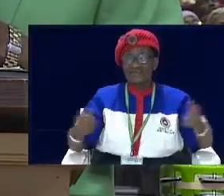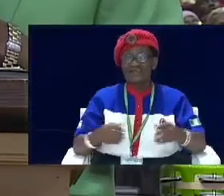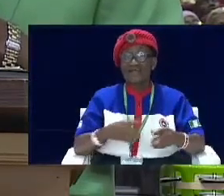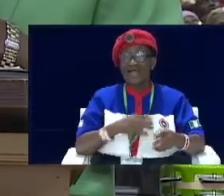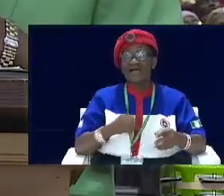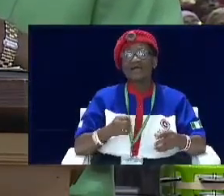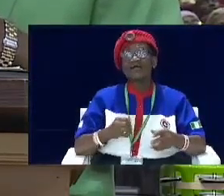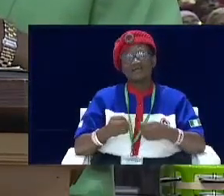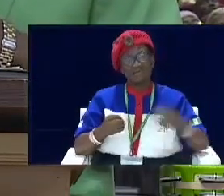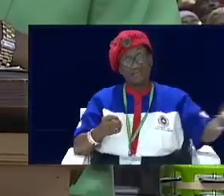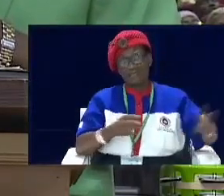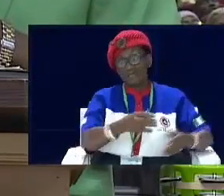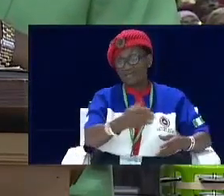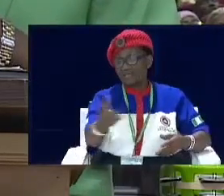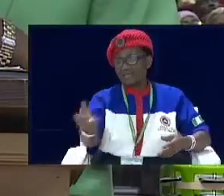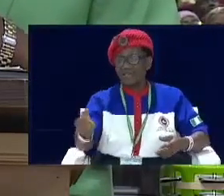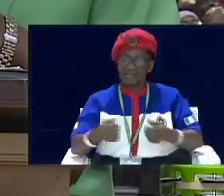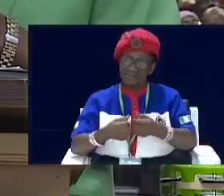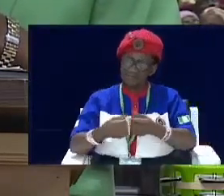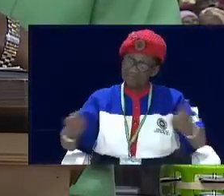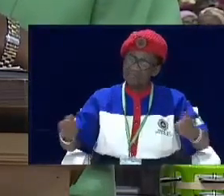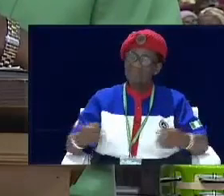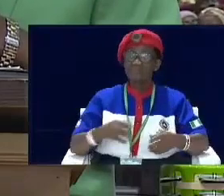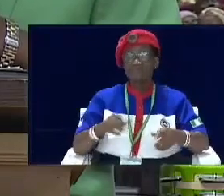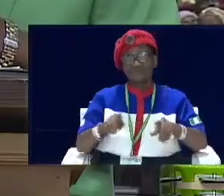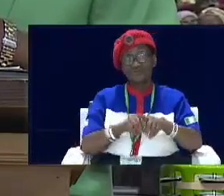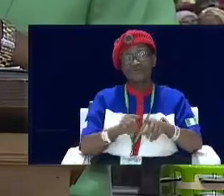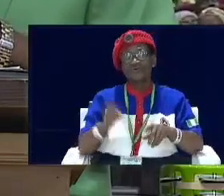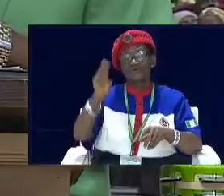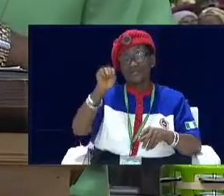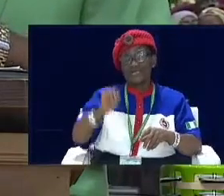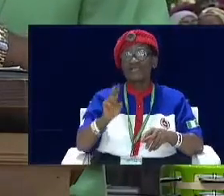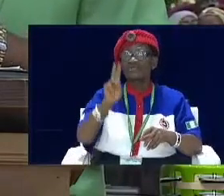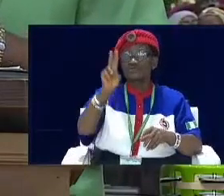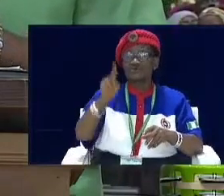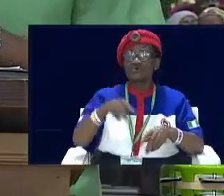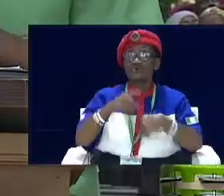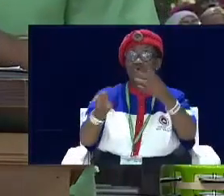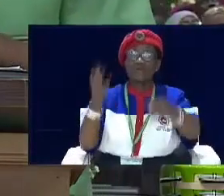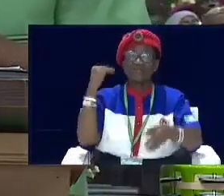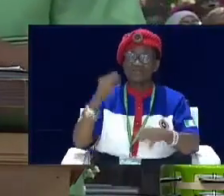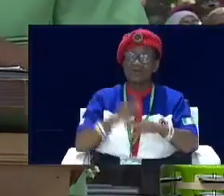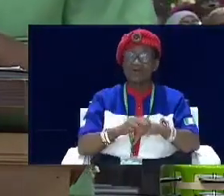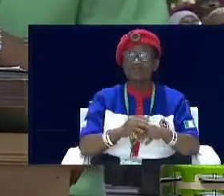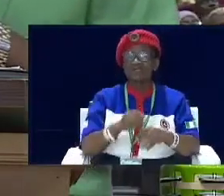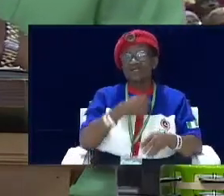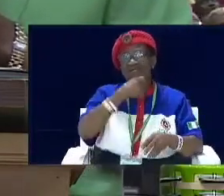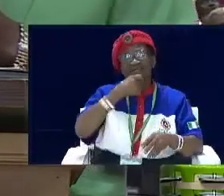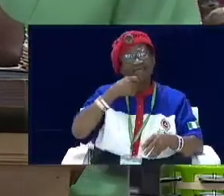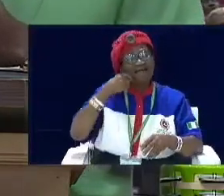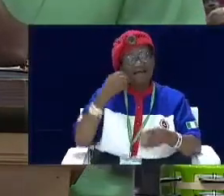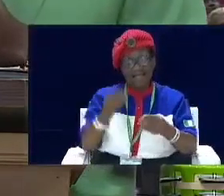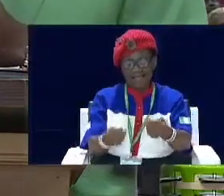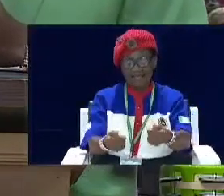thither, so that they too went over on dry ground. Elijah si mu agbada re